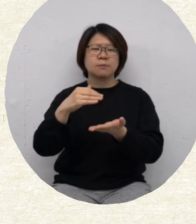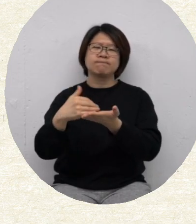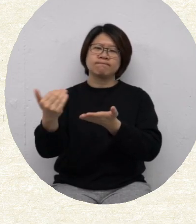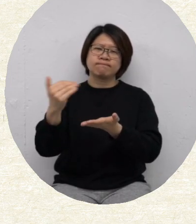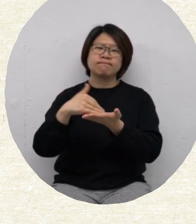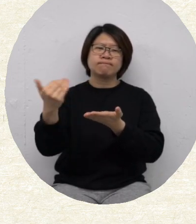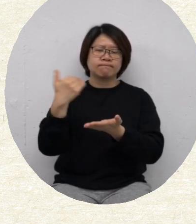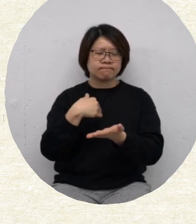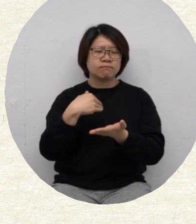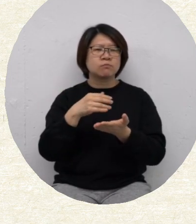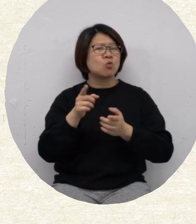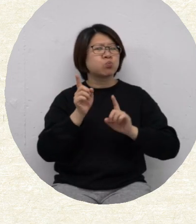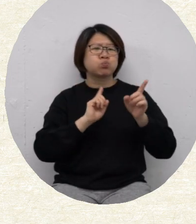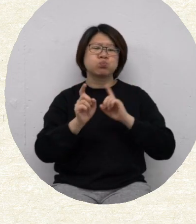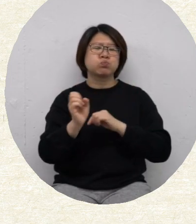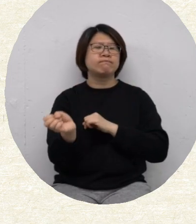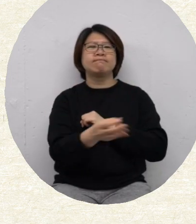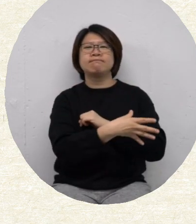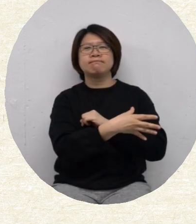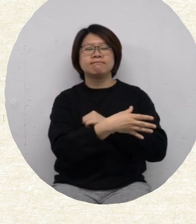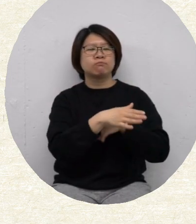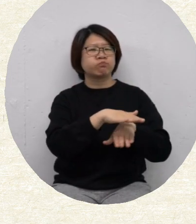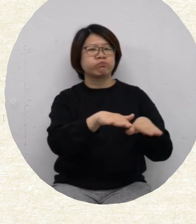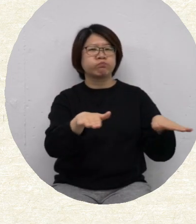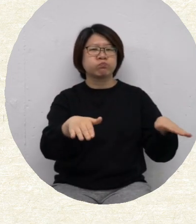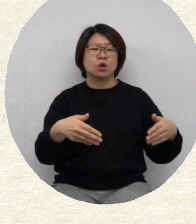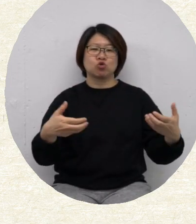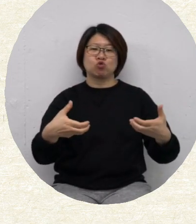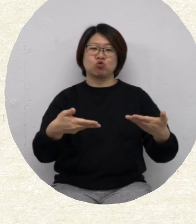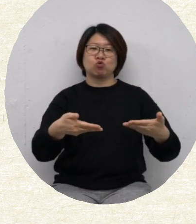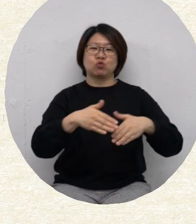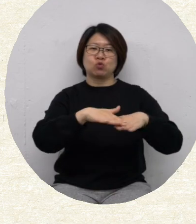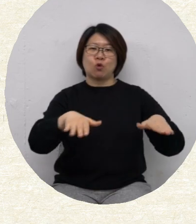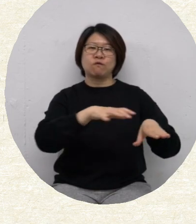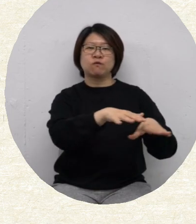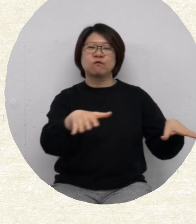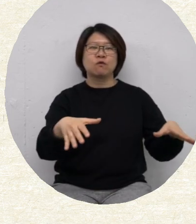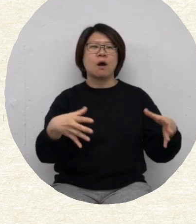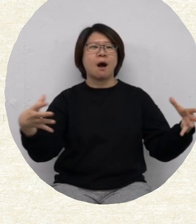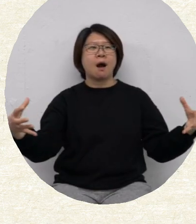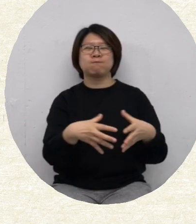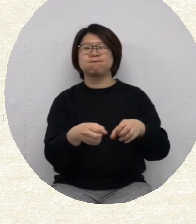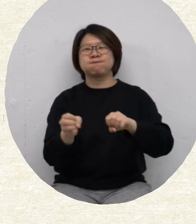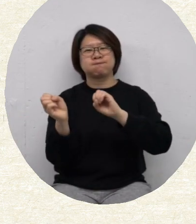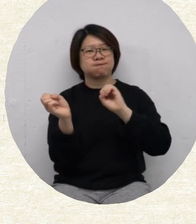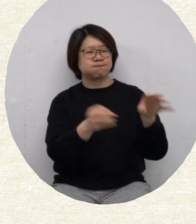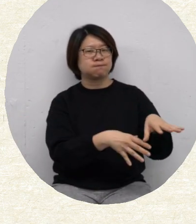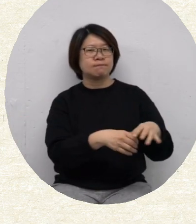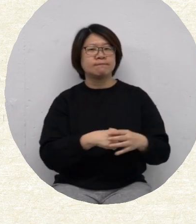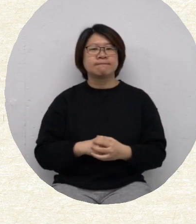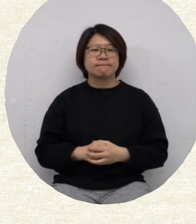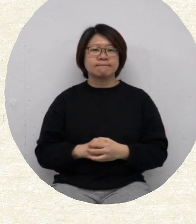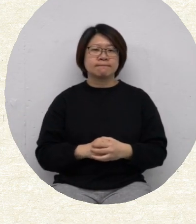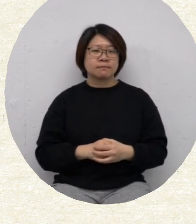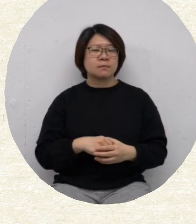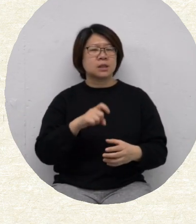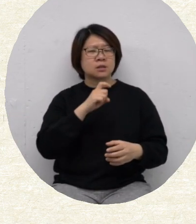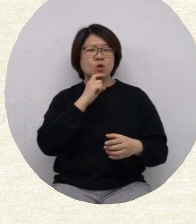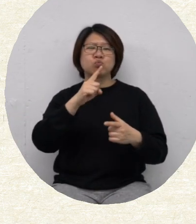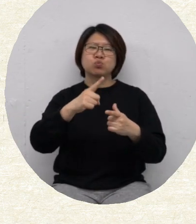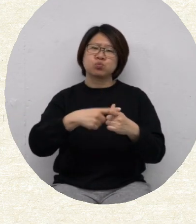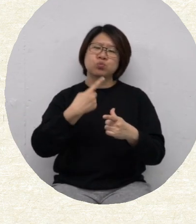materiality. Observing the top of my kitchen table, as items are temporarily set and then